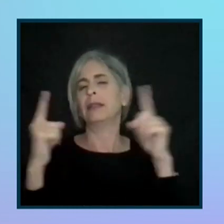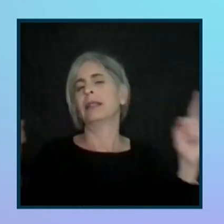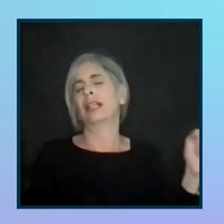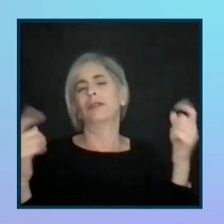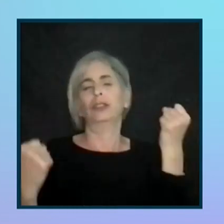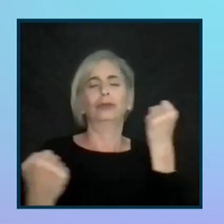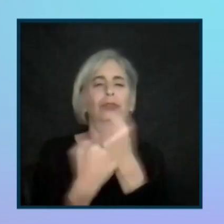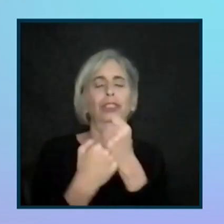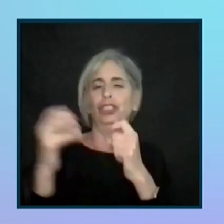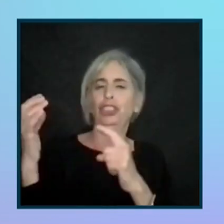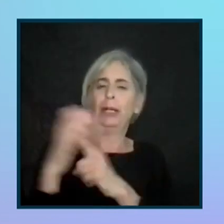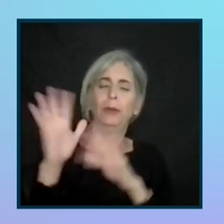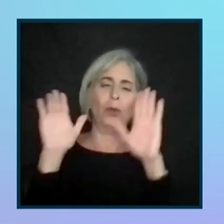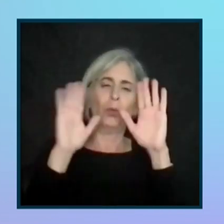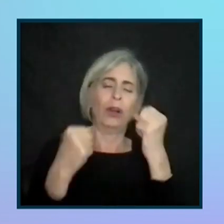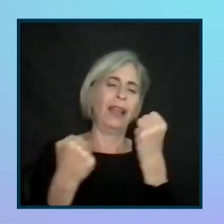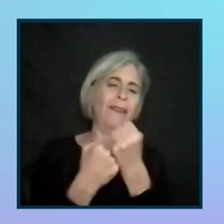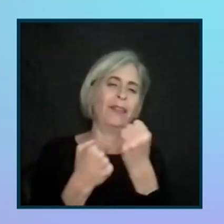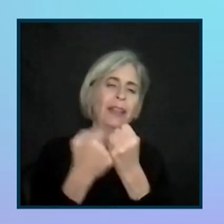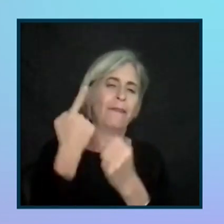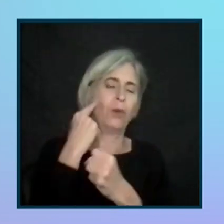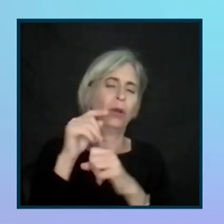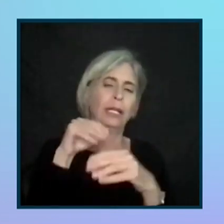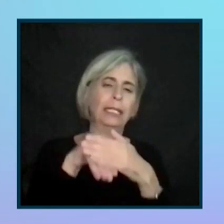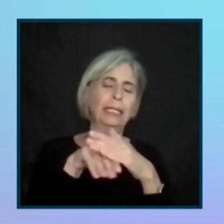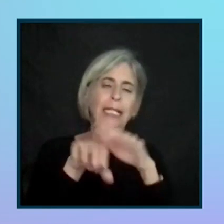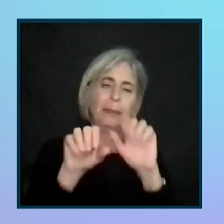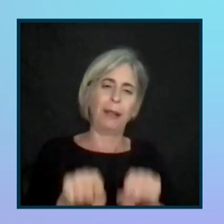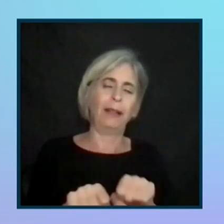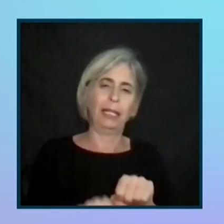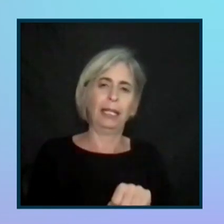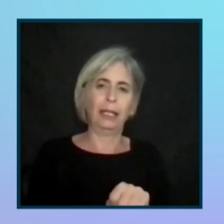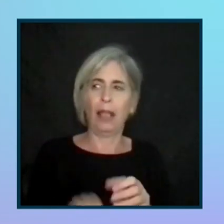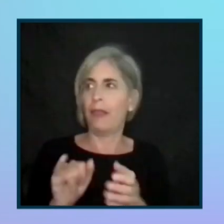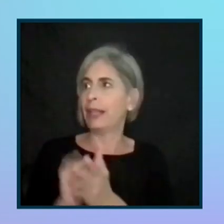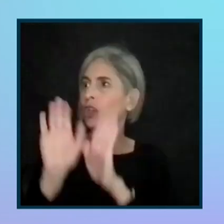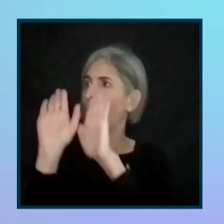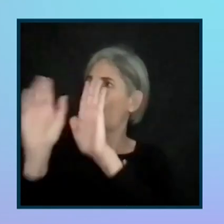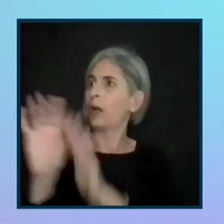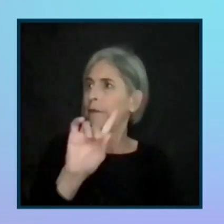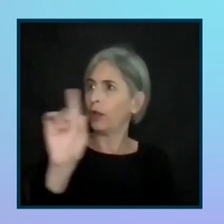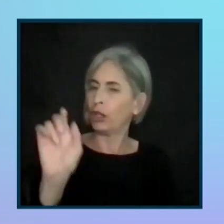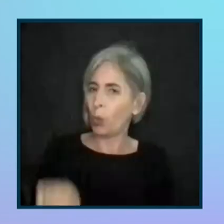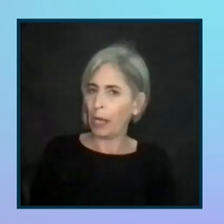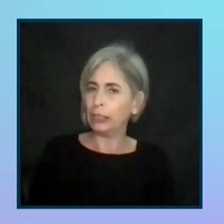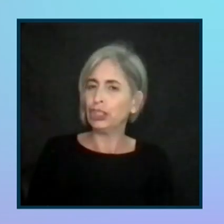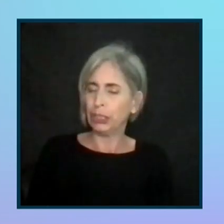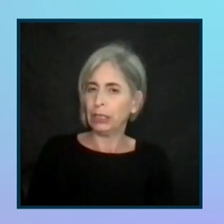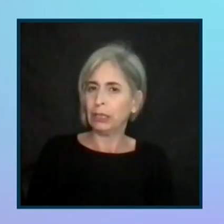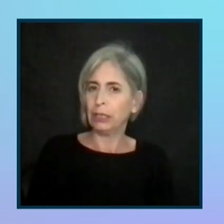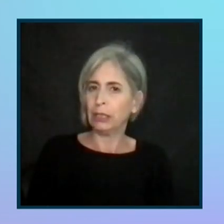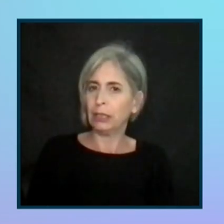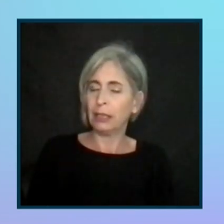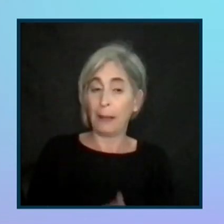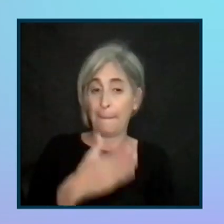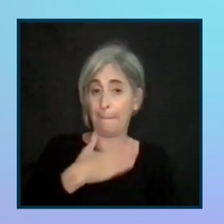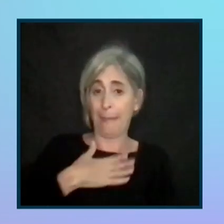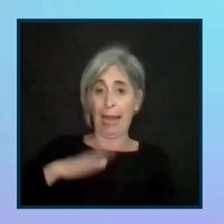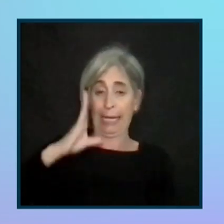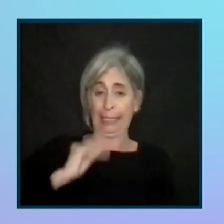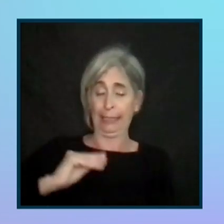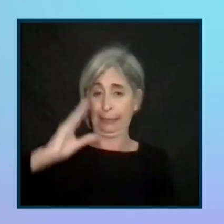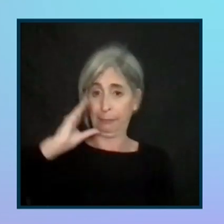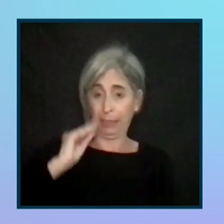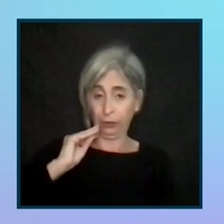a great advocate for accessibility? Sure, that's a wonderful question. Just based on my experience at